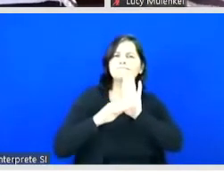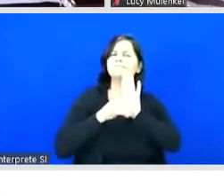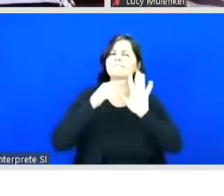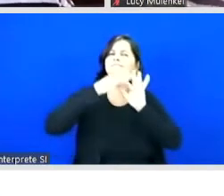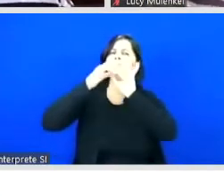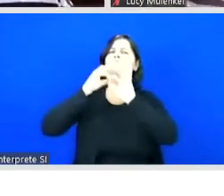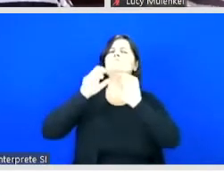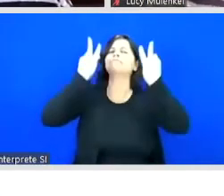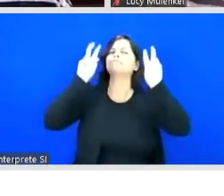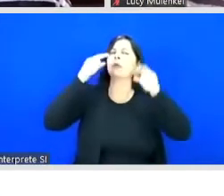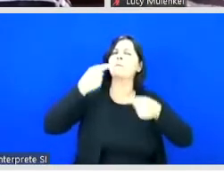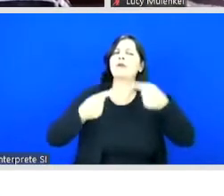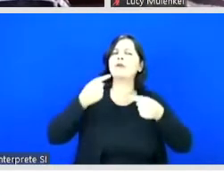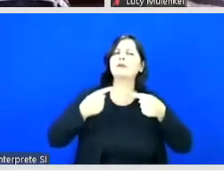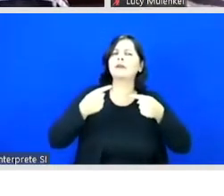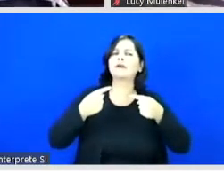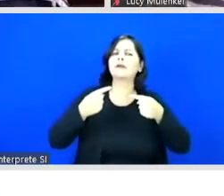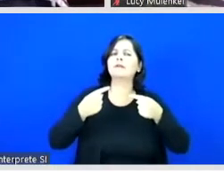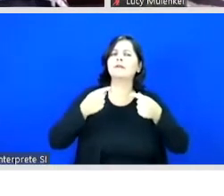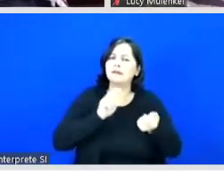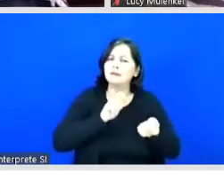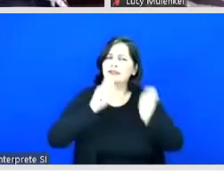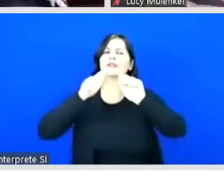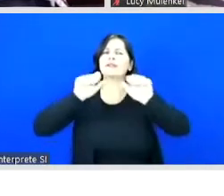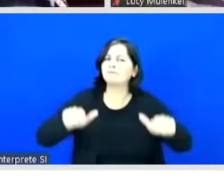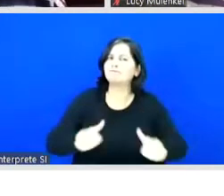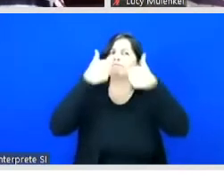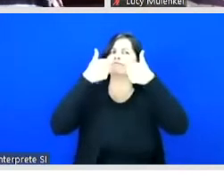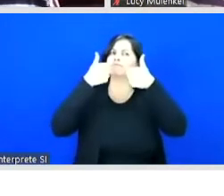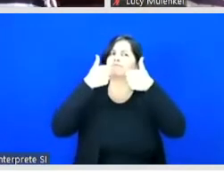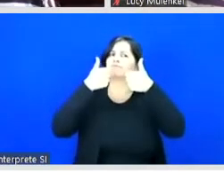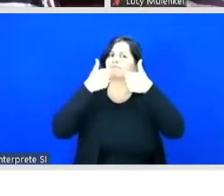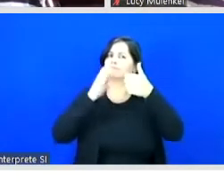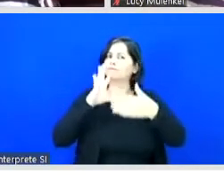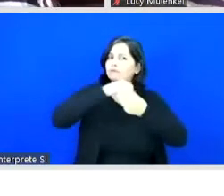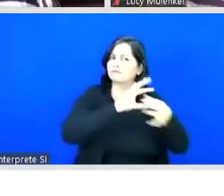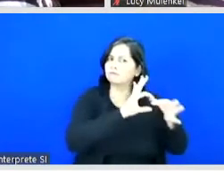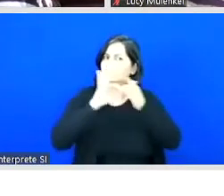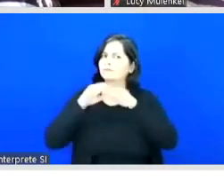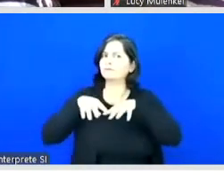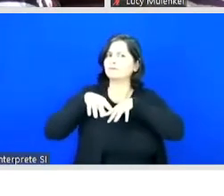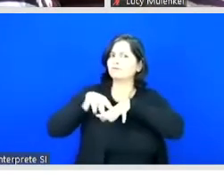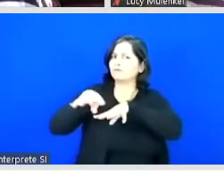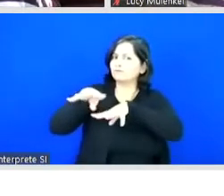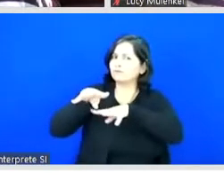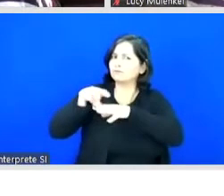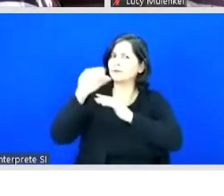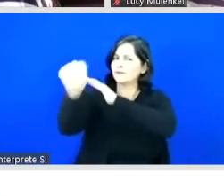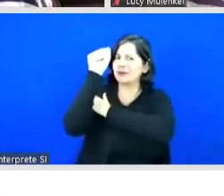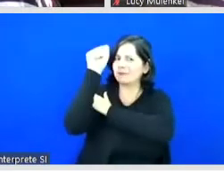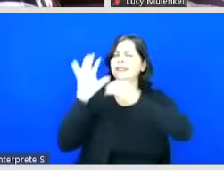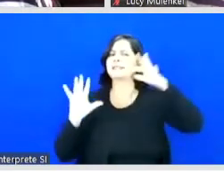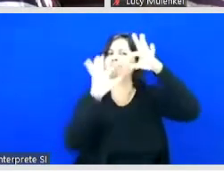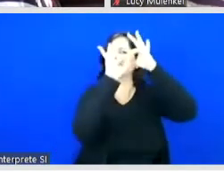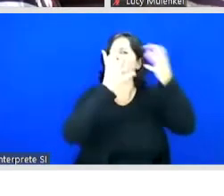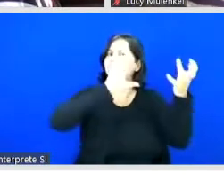Muchas gracias. Primero que nada, me parece que hay que reconocer que las mujeres somos